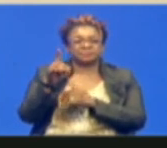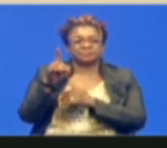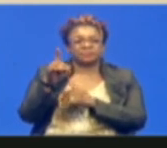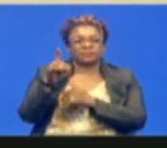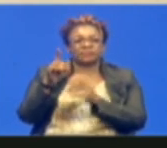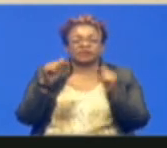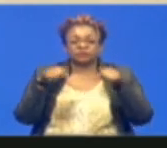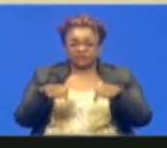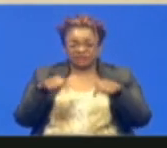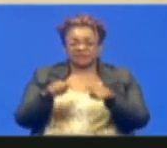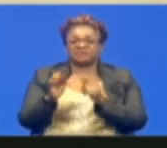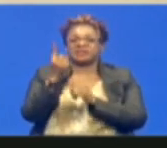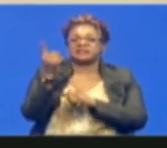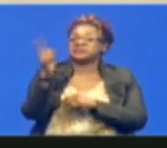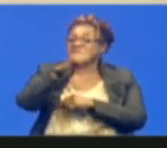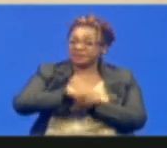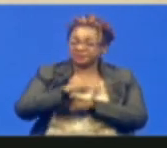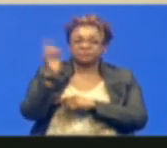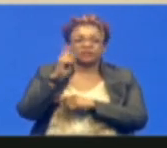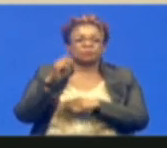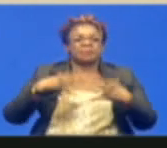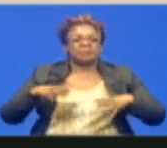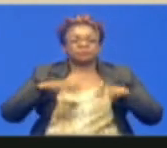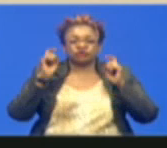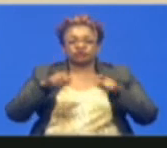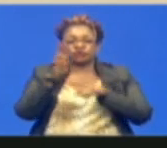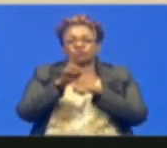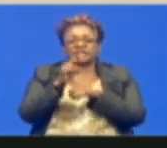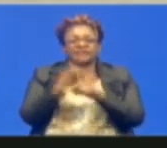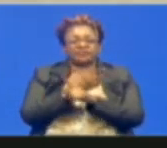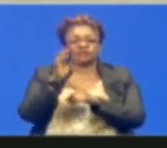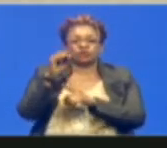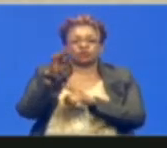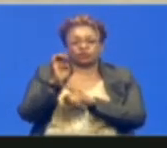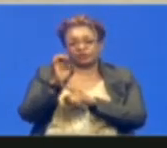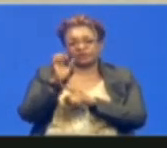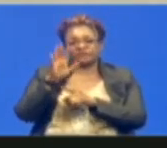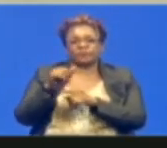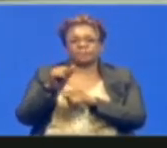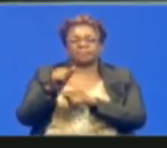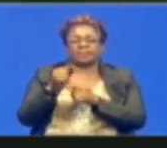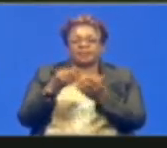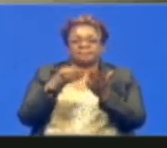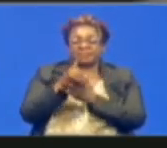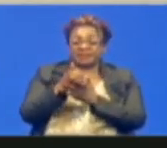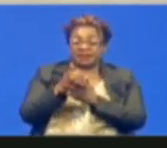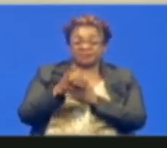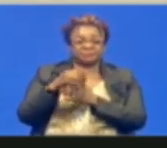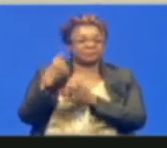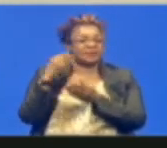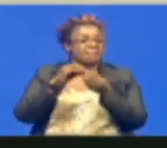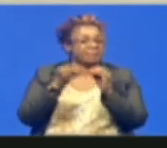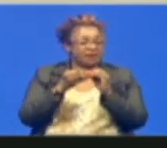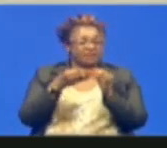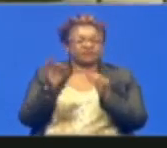Today marks the first day Nairobi residents are required to use a different code and different pay bill number to pay for services to the Nairobi